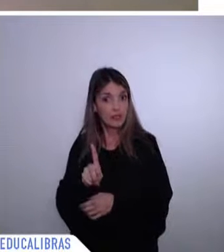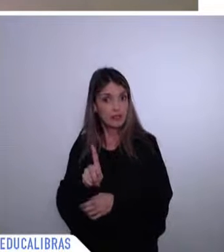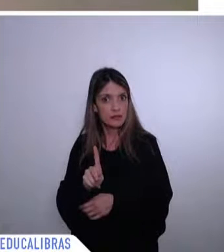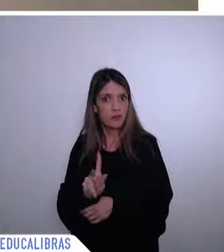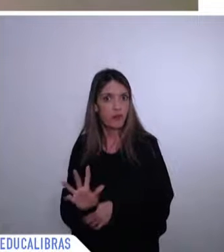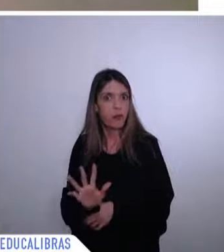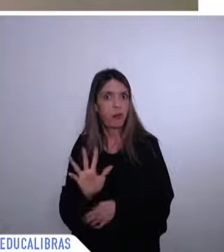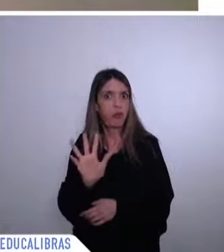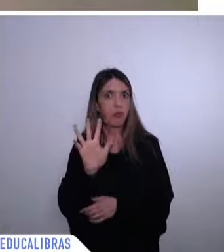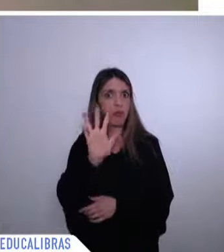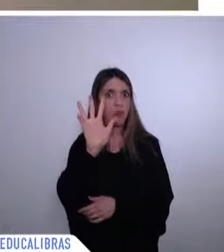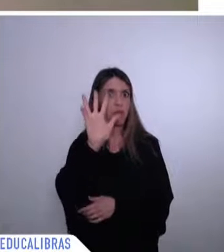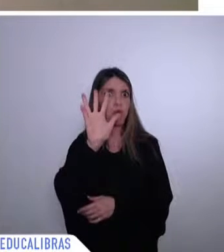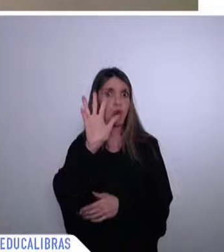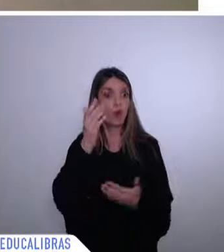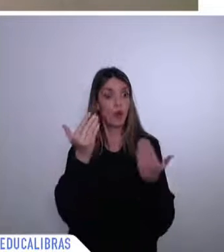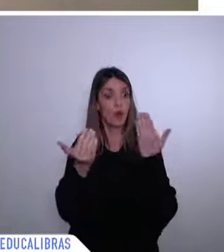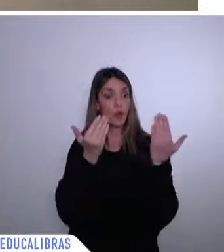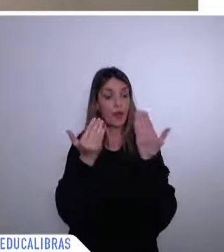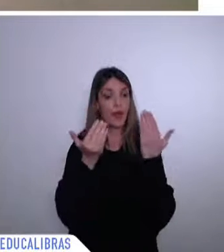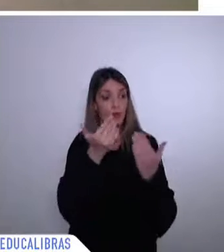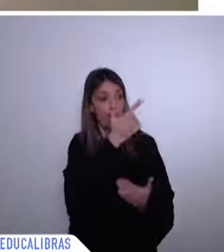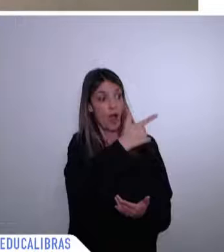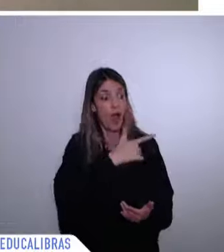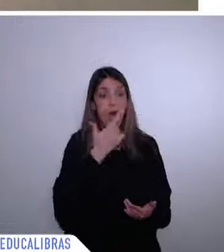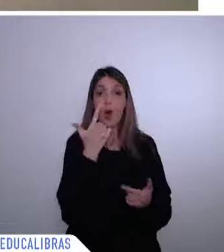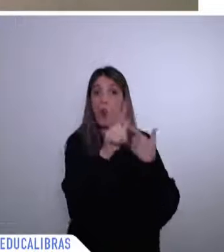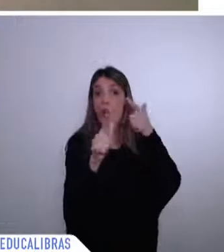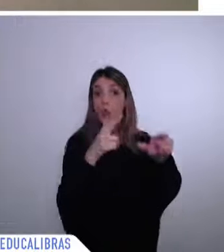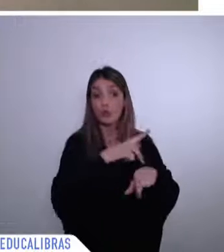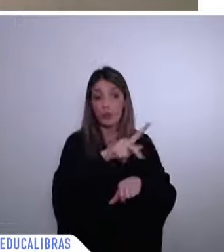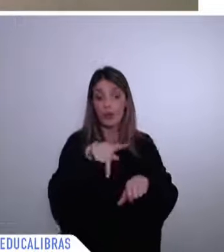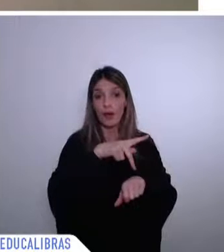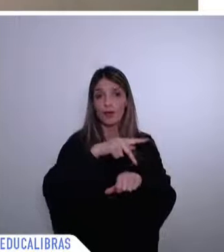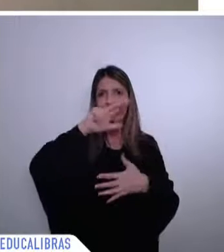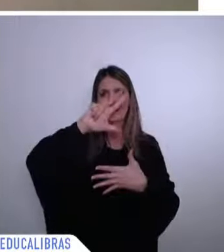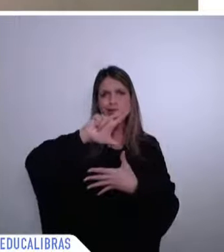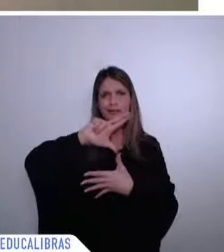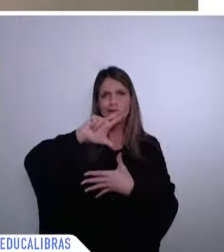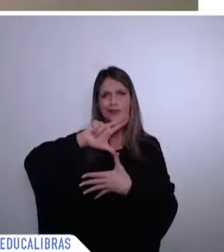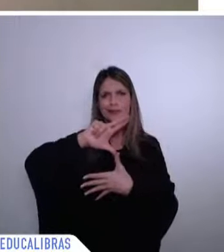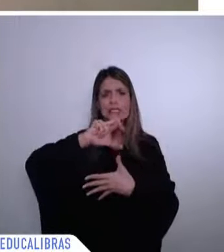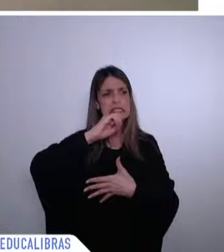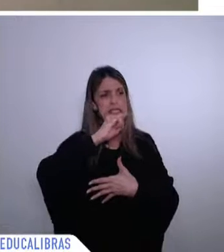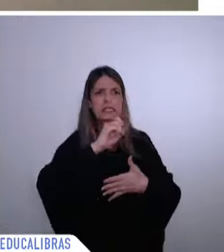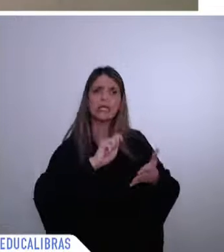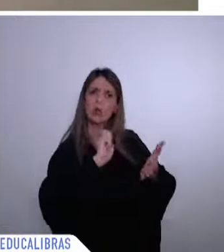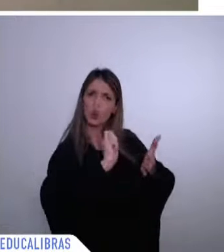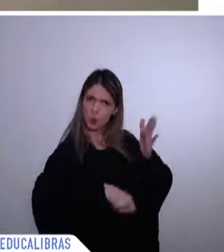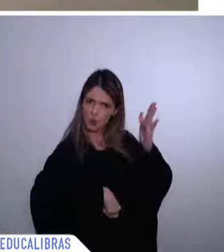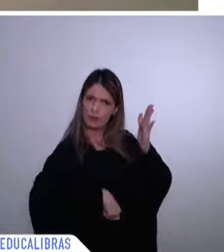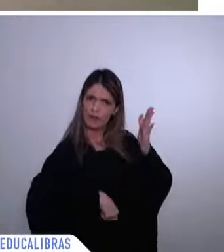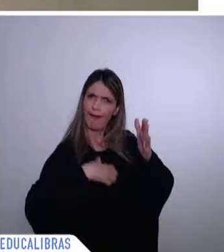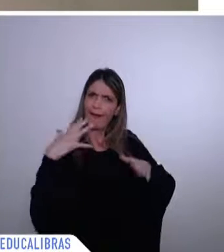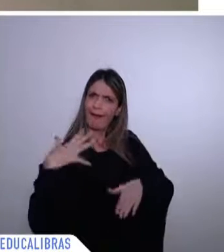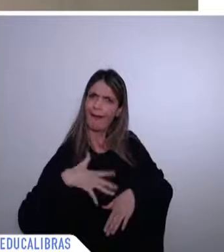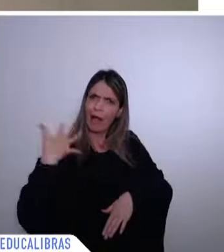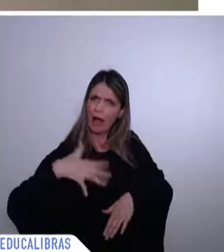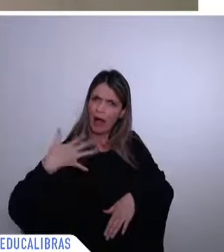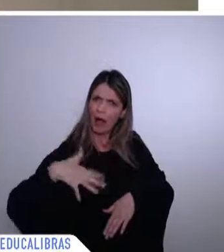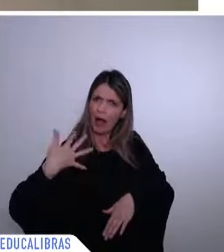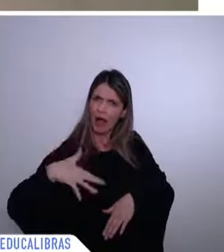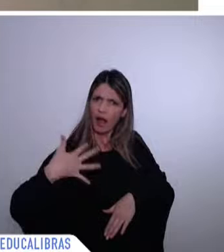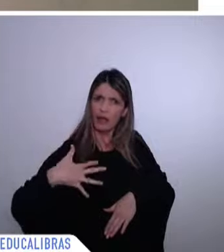too high, employers will try and avoid formality. The other thing is that, of course, if you're paying